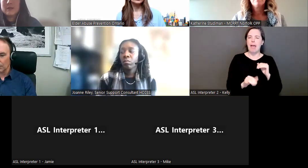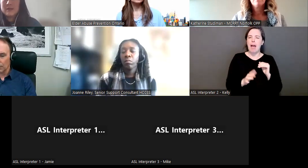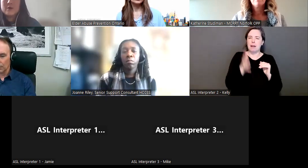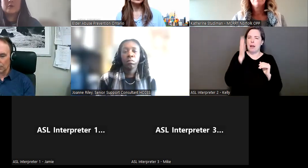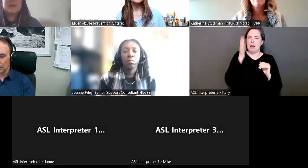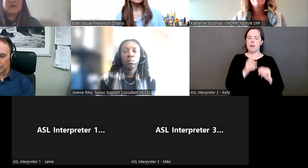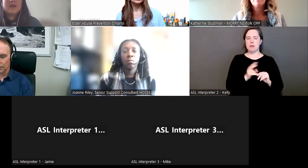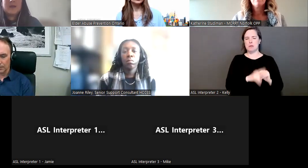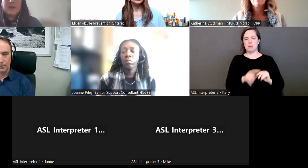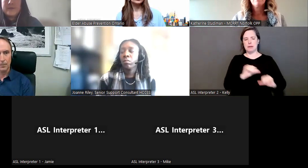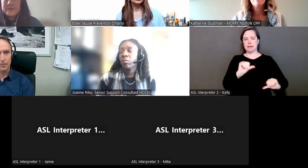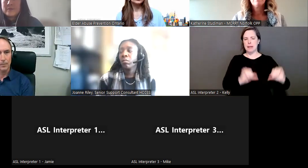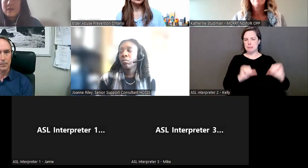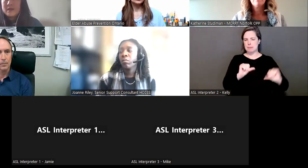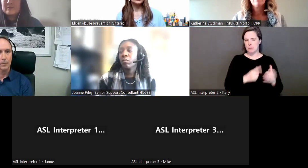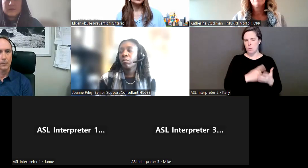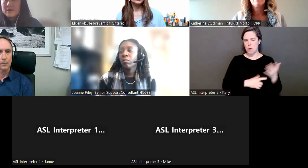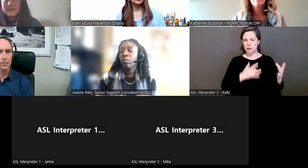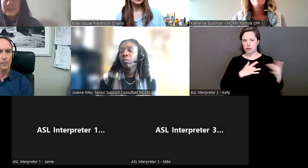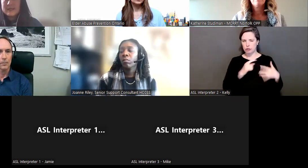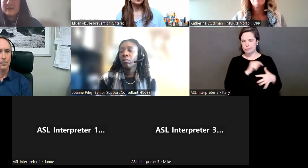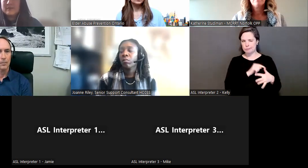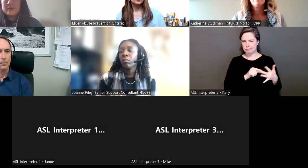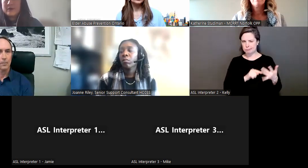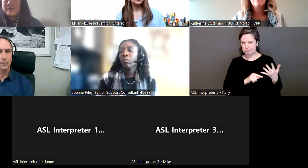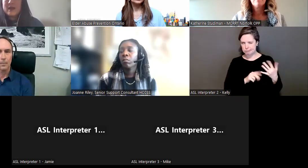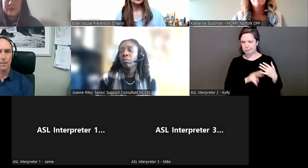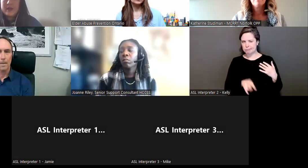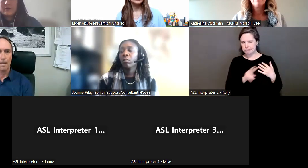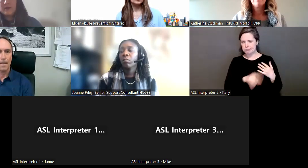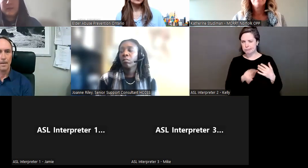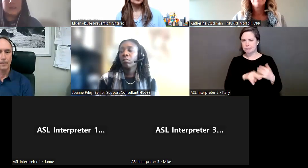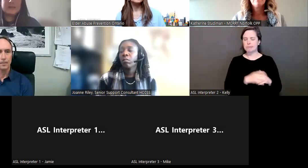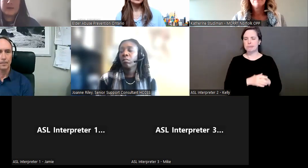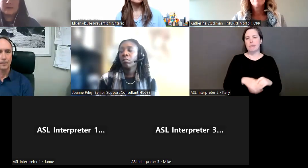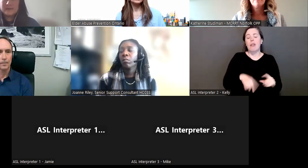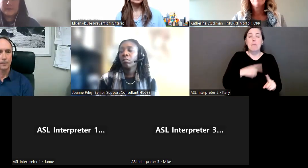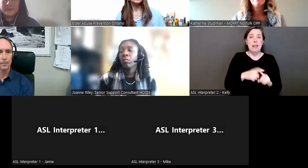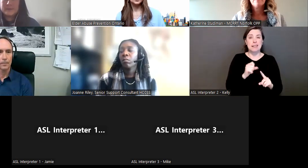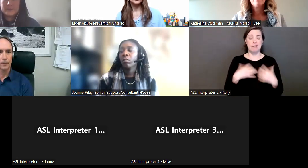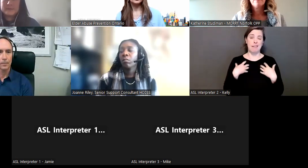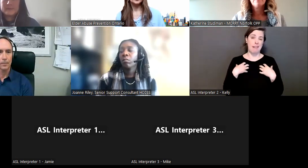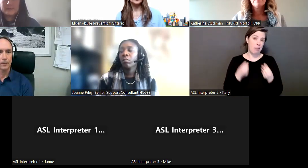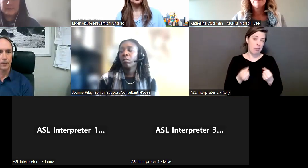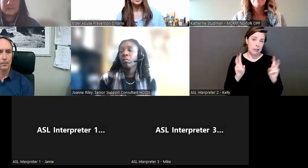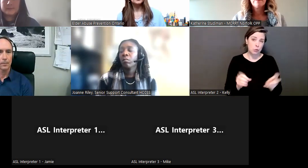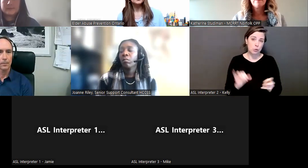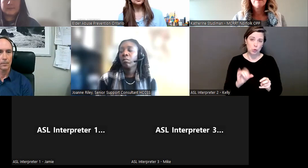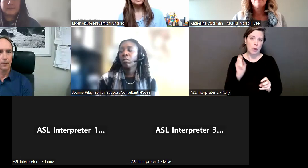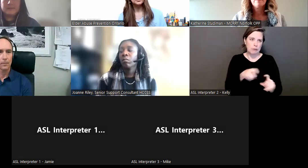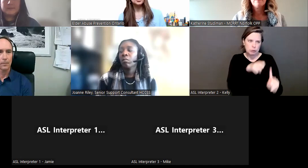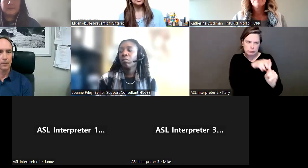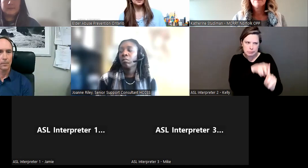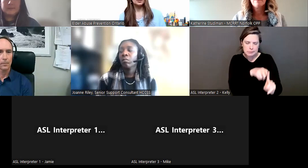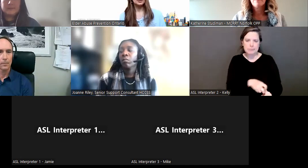concerns are in the home, and also assessing for, that healthcare need piece there. Okay, great. And Brad,